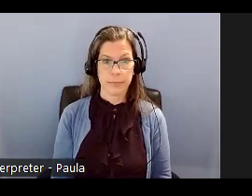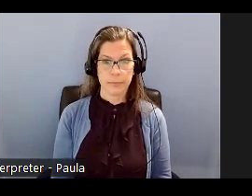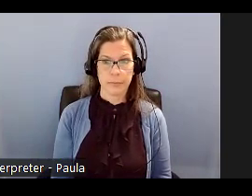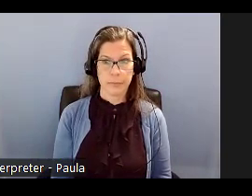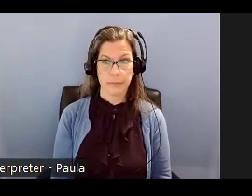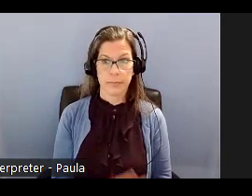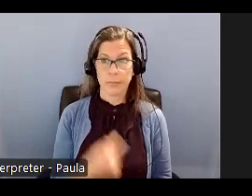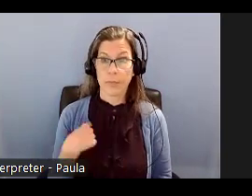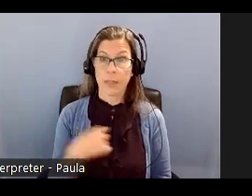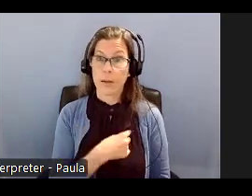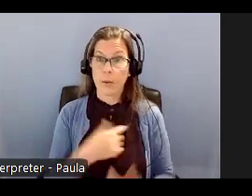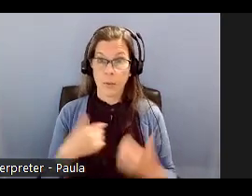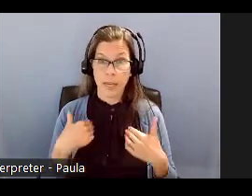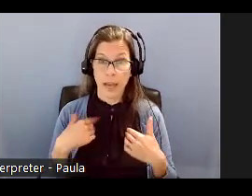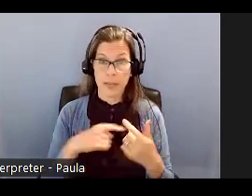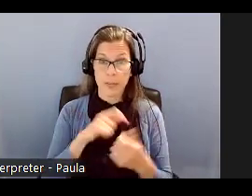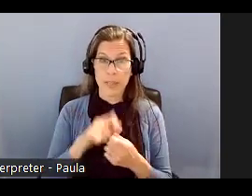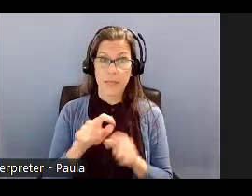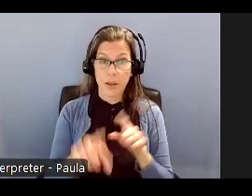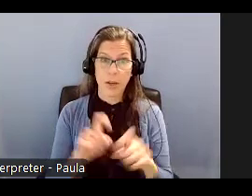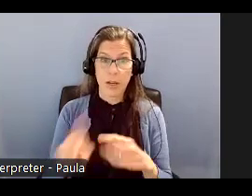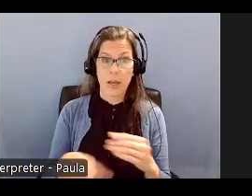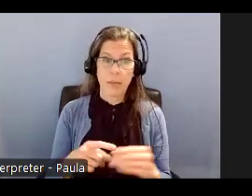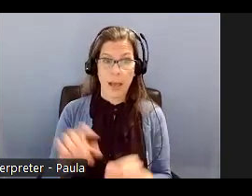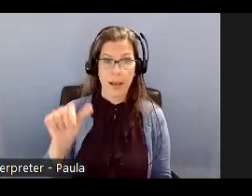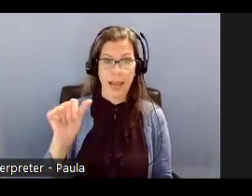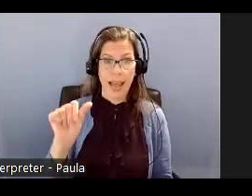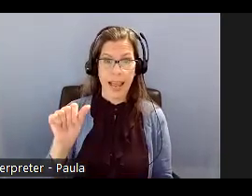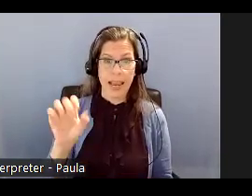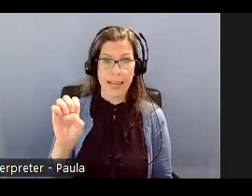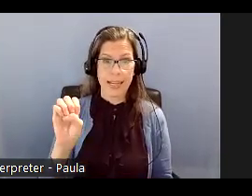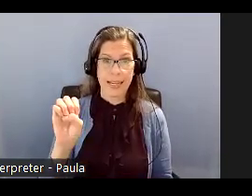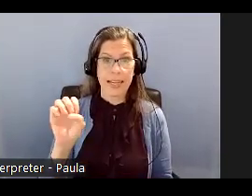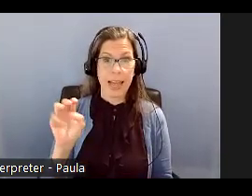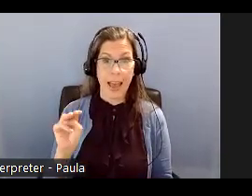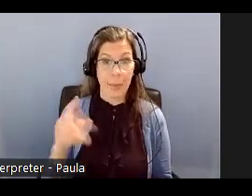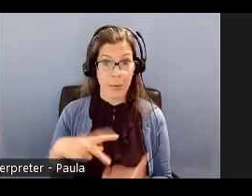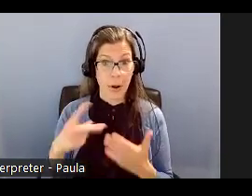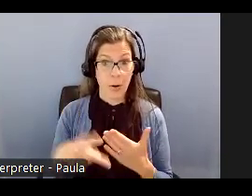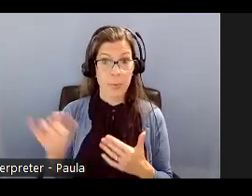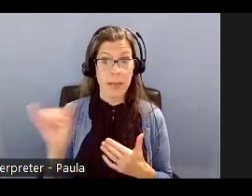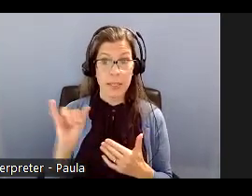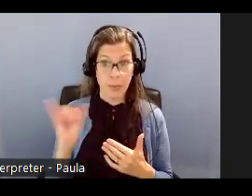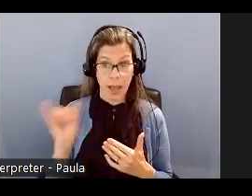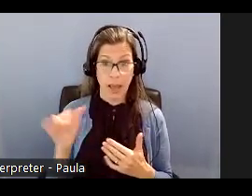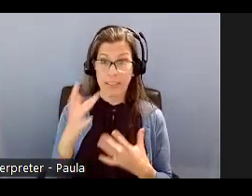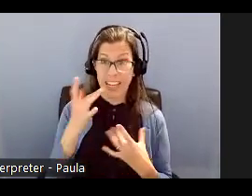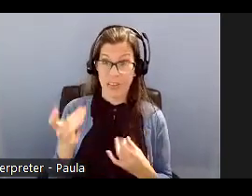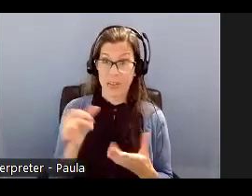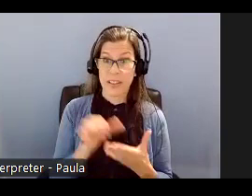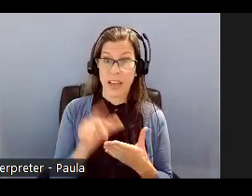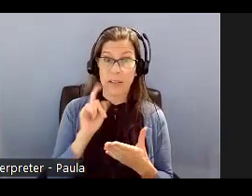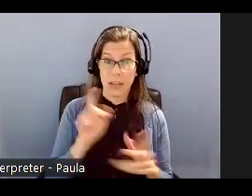And we have some specific questions about the AEM program as well, since there is interest in that since folks